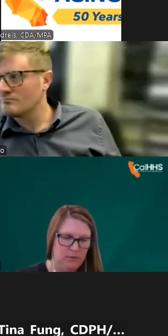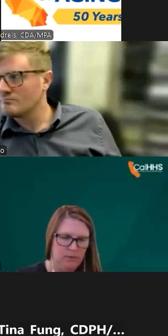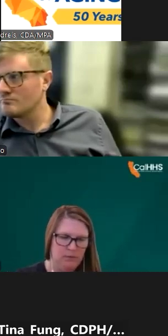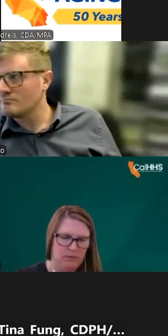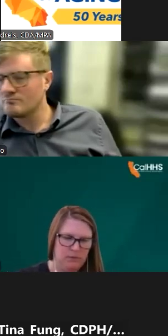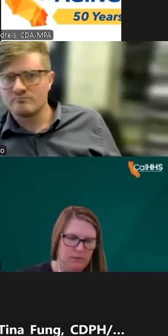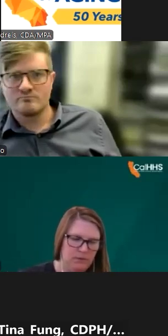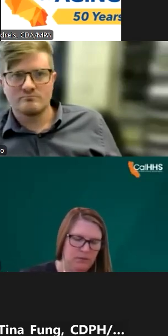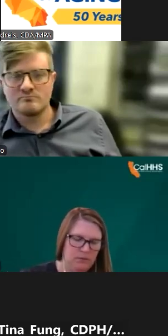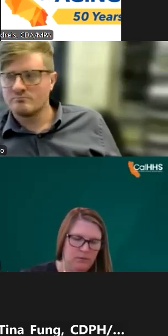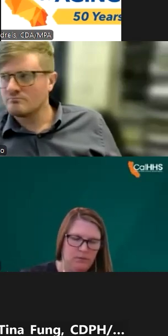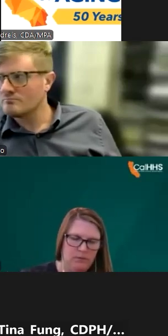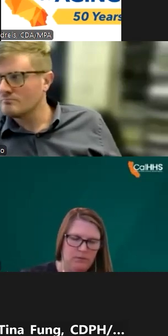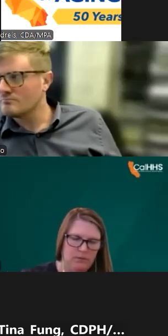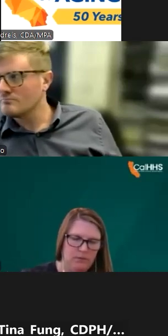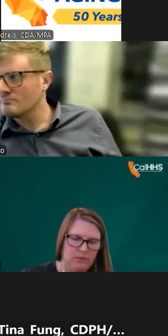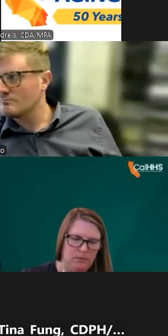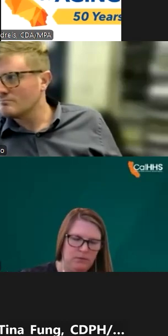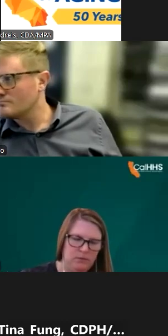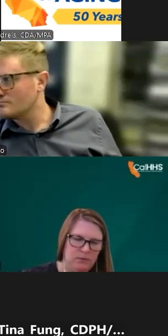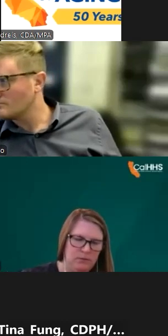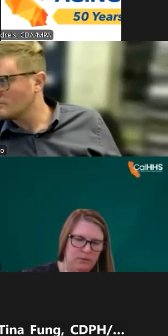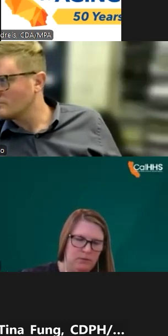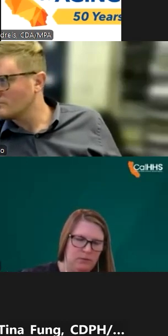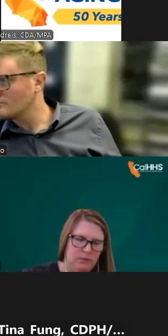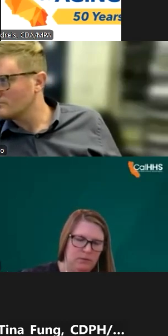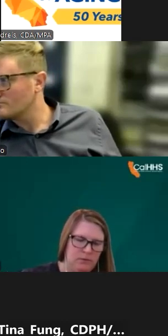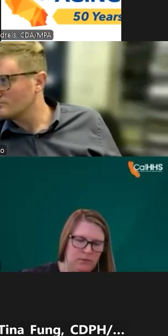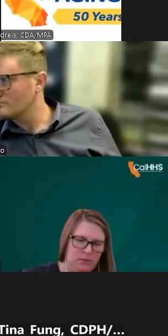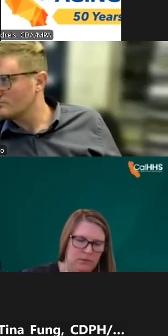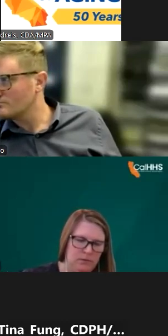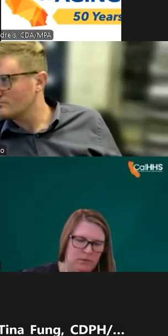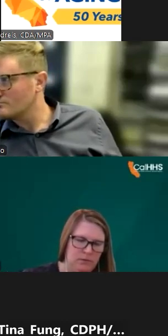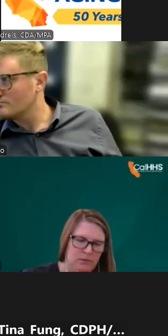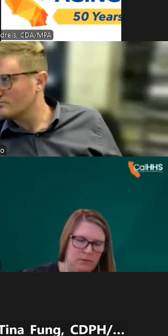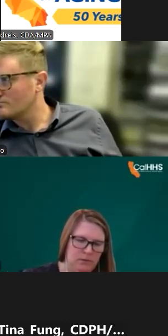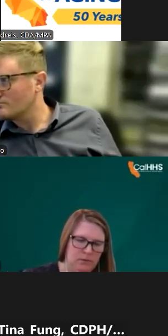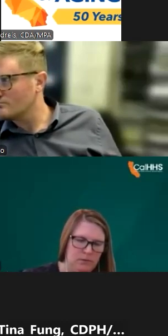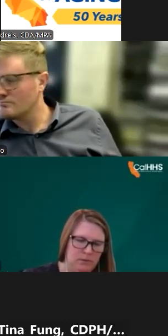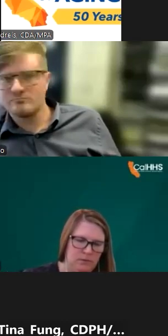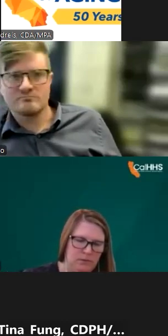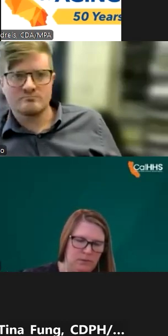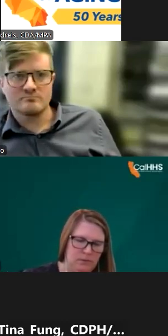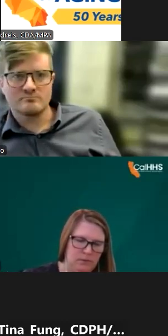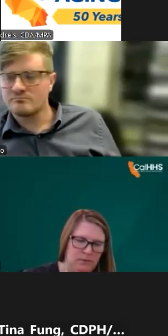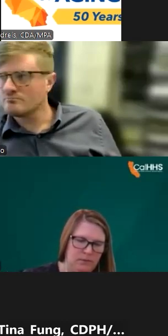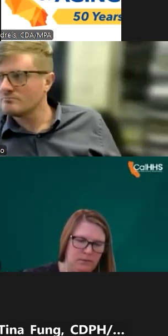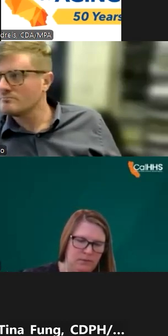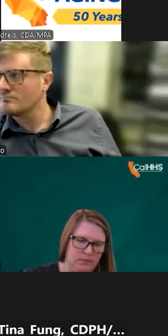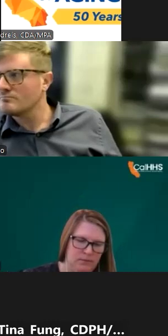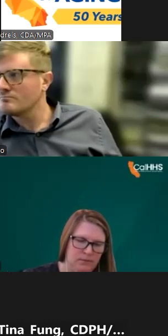the very real likelihood that their financial security is under threat.